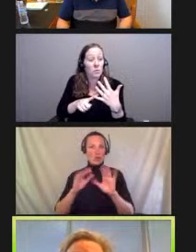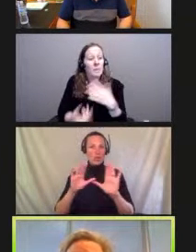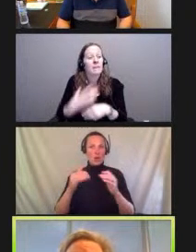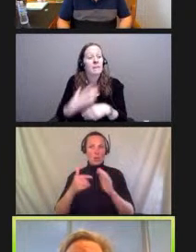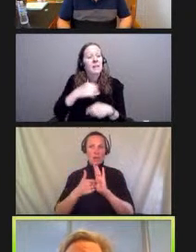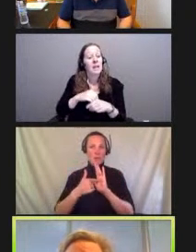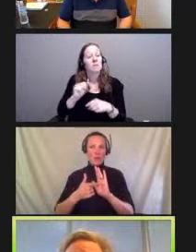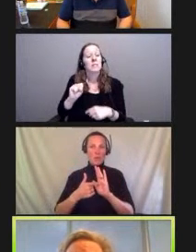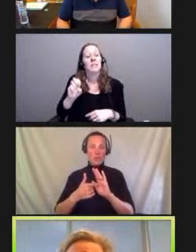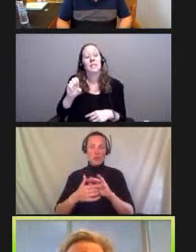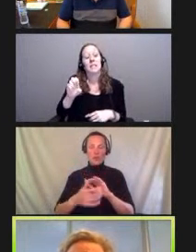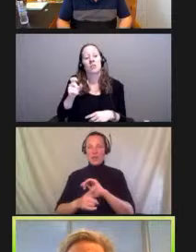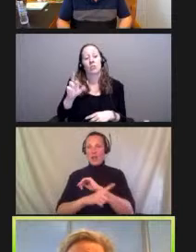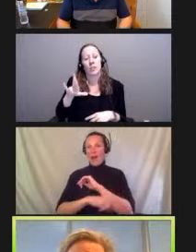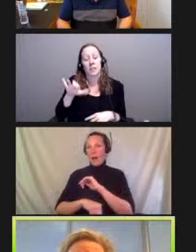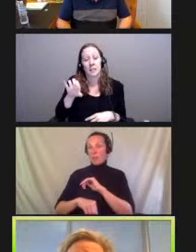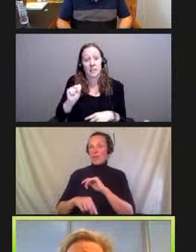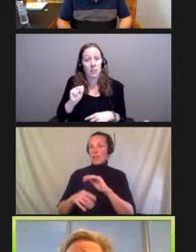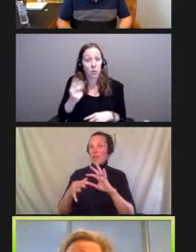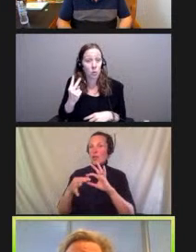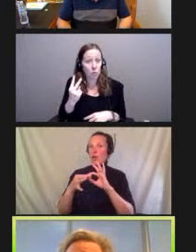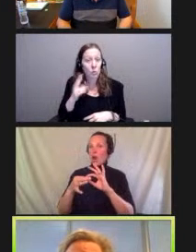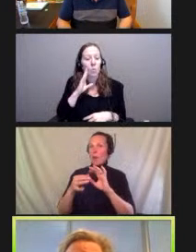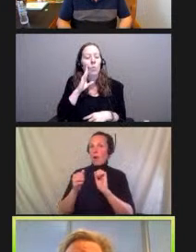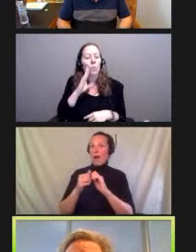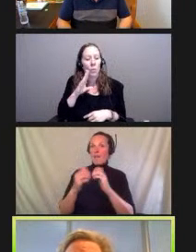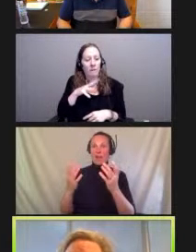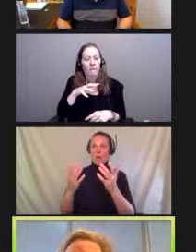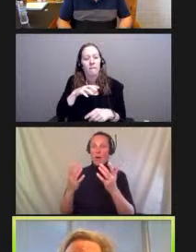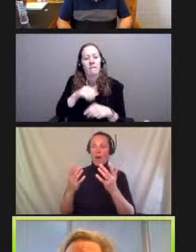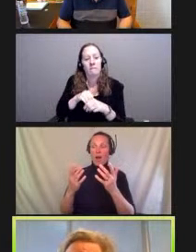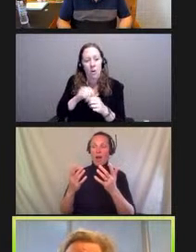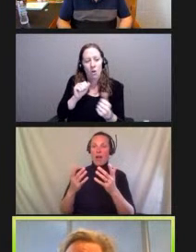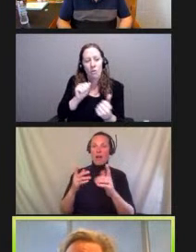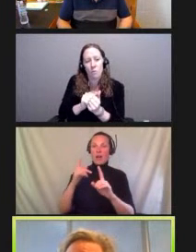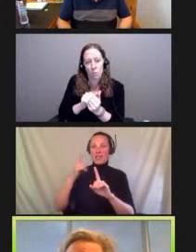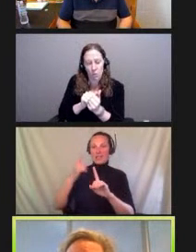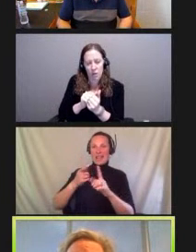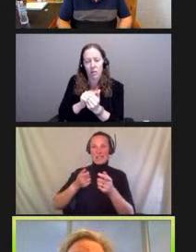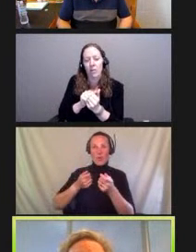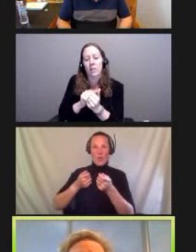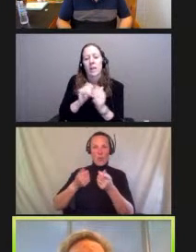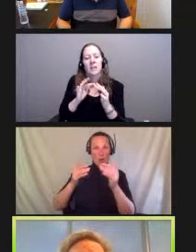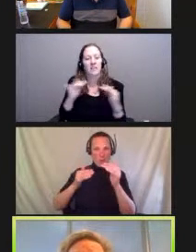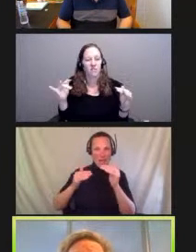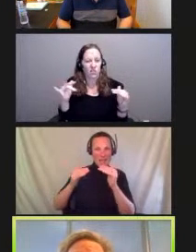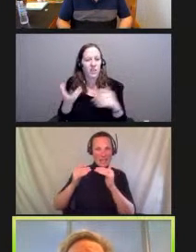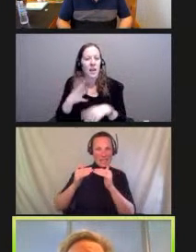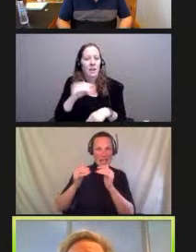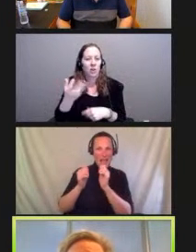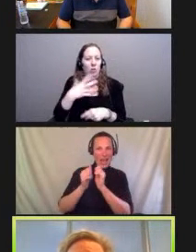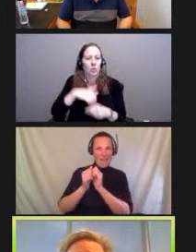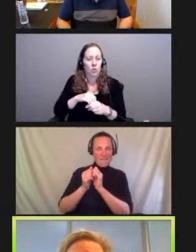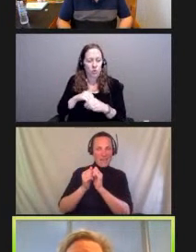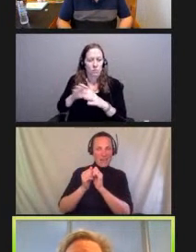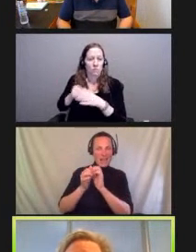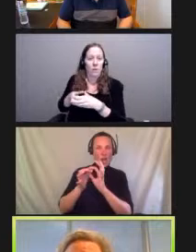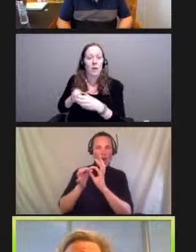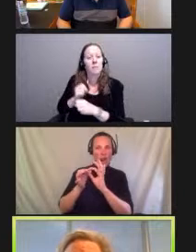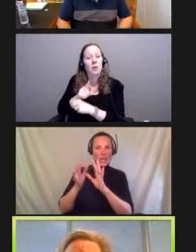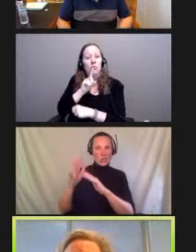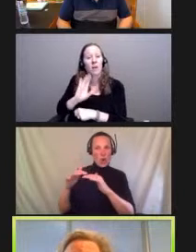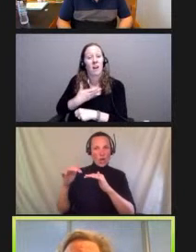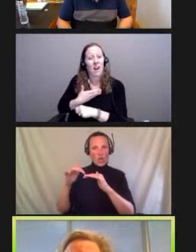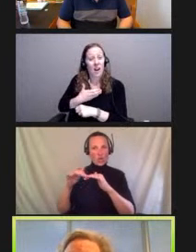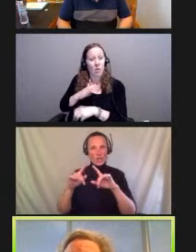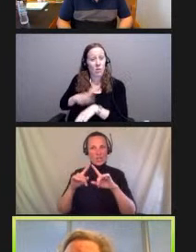will engage with the Gender and Race Equity, Indigenous Relations, Diversity and Inclusion branch to ensure that our consultation follows a